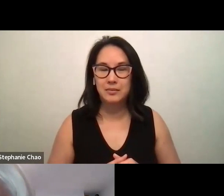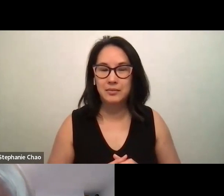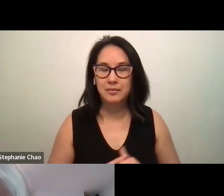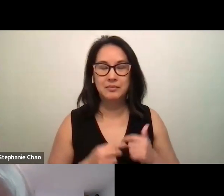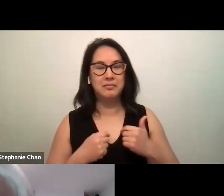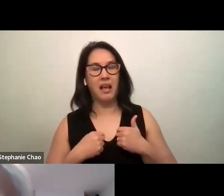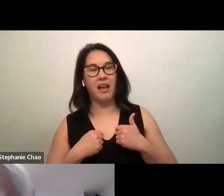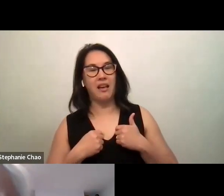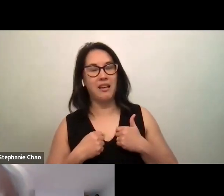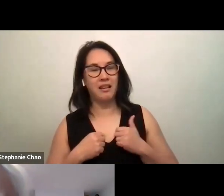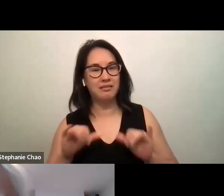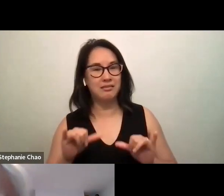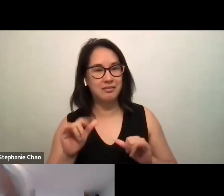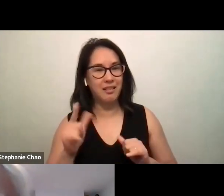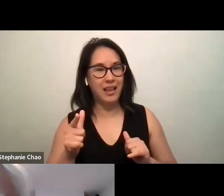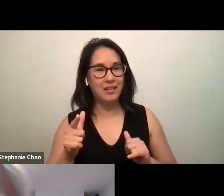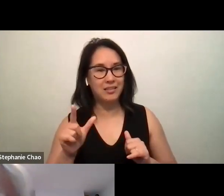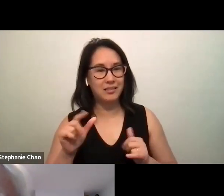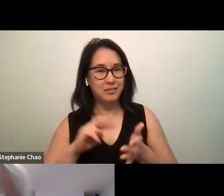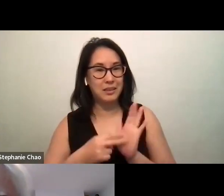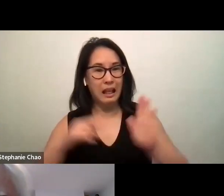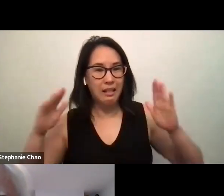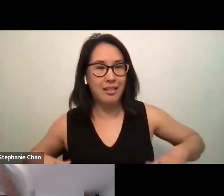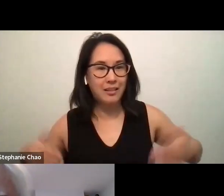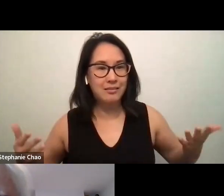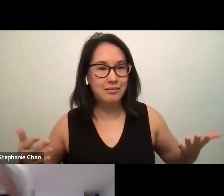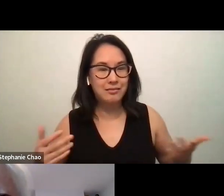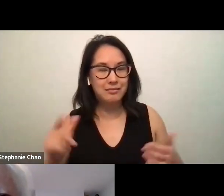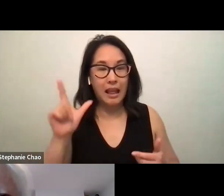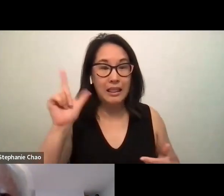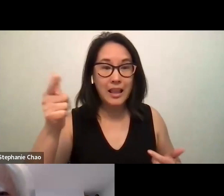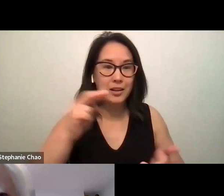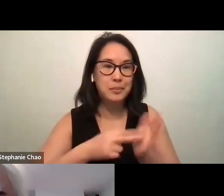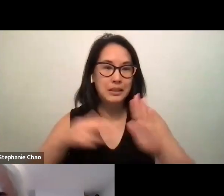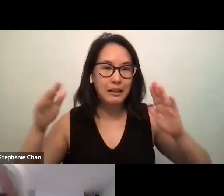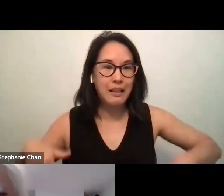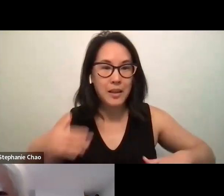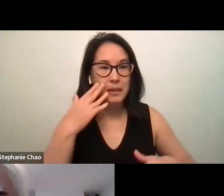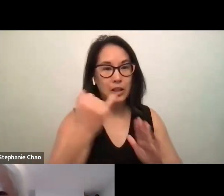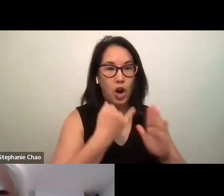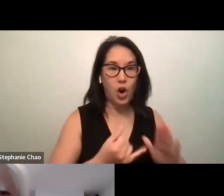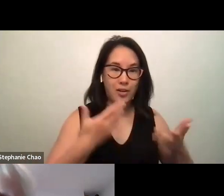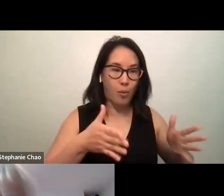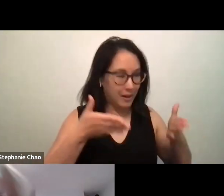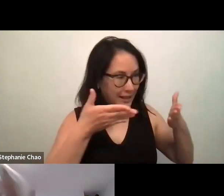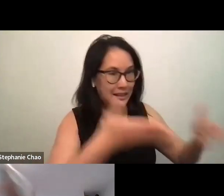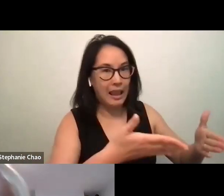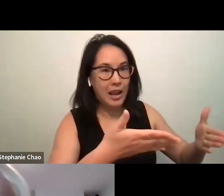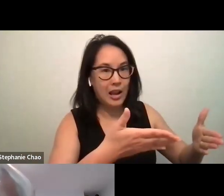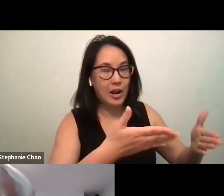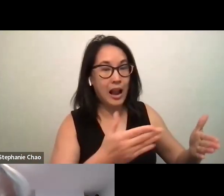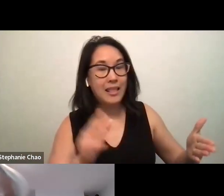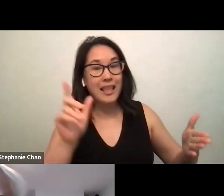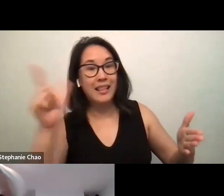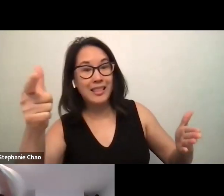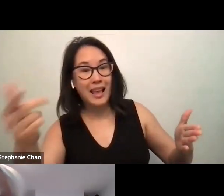think, well, later is too late. Later is already too late because the artwork exists, and then you're laying on